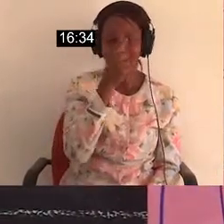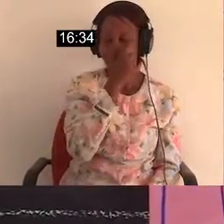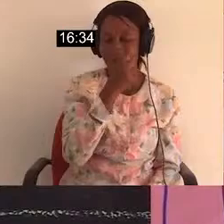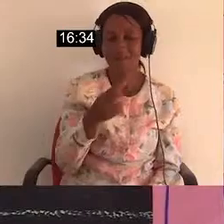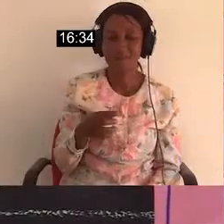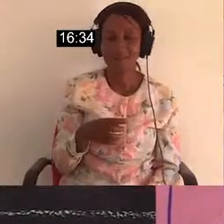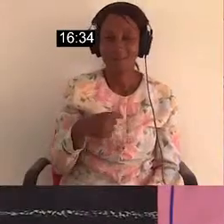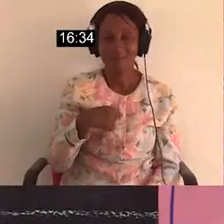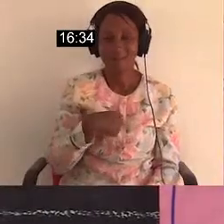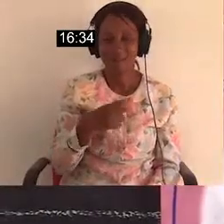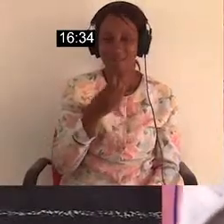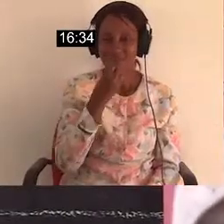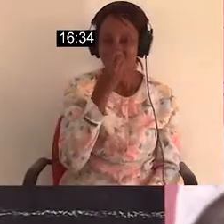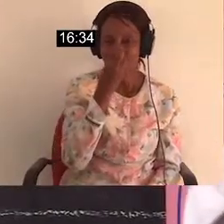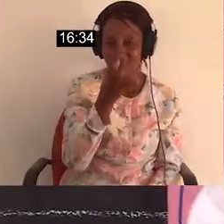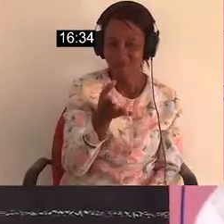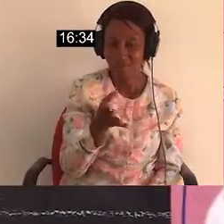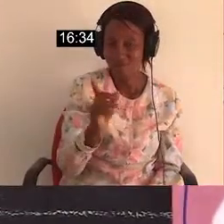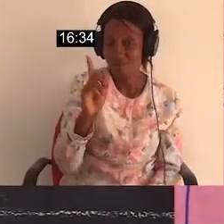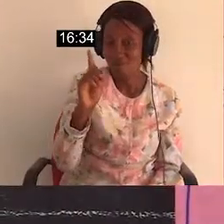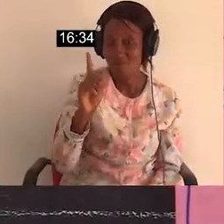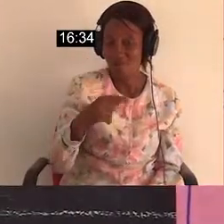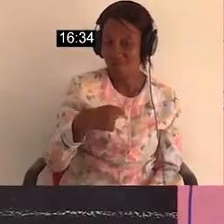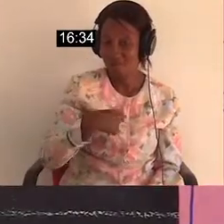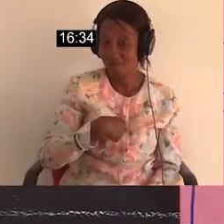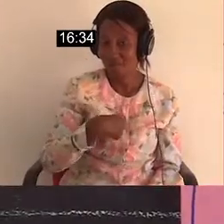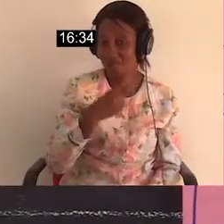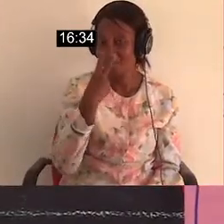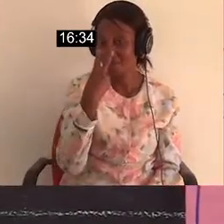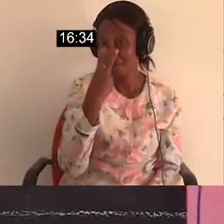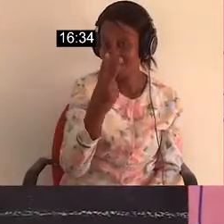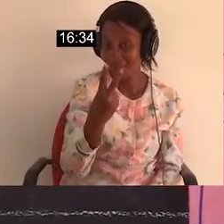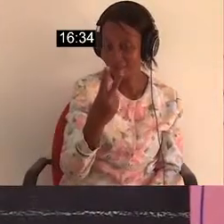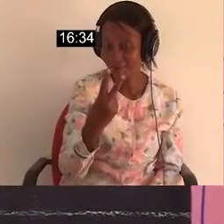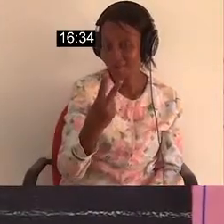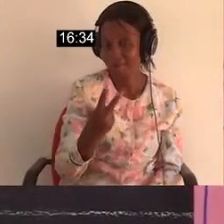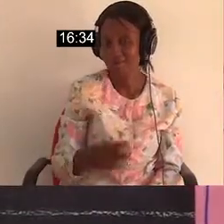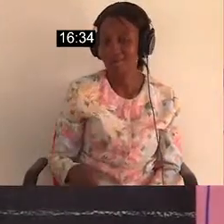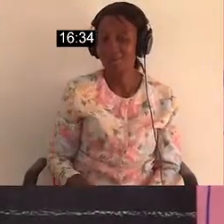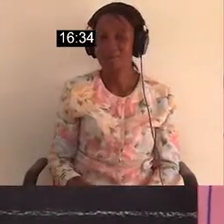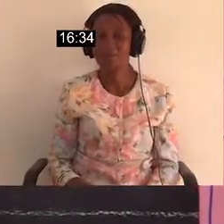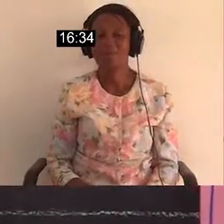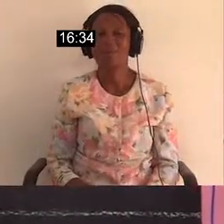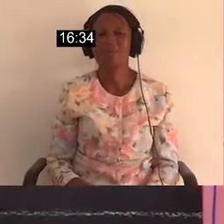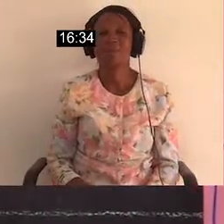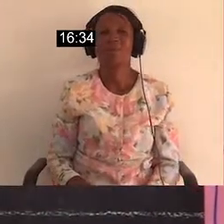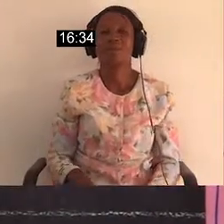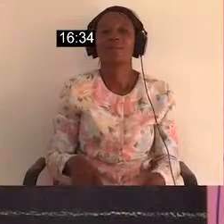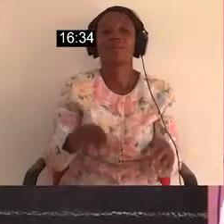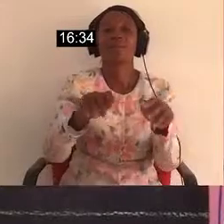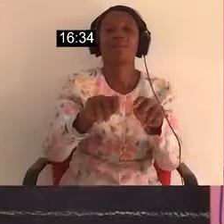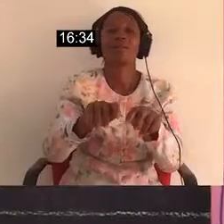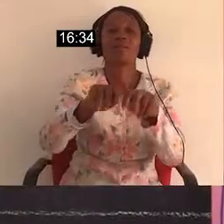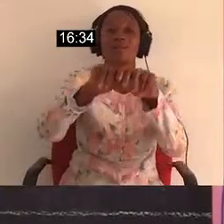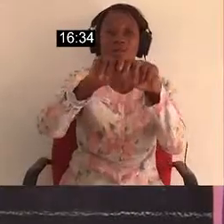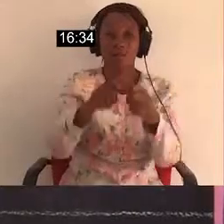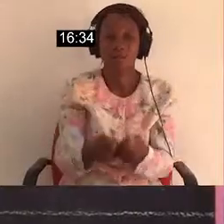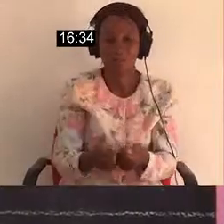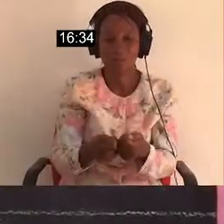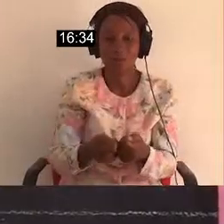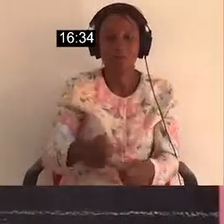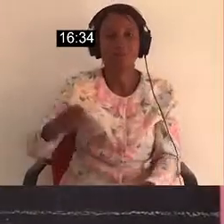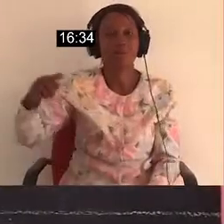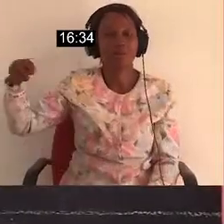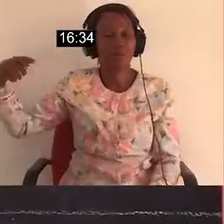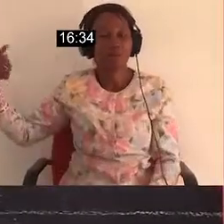I will tell you what I see. And I will break it down into sounds, and you